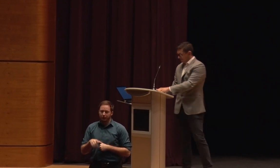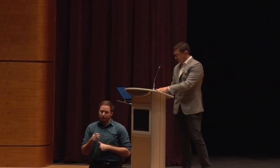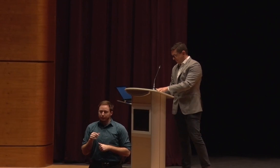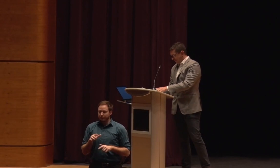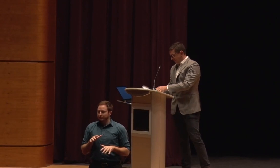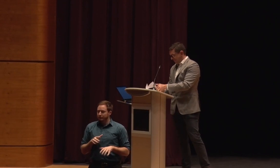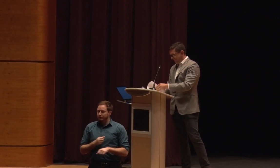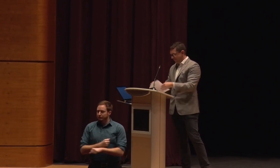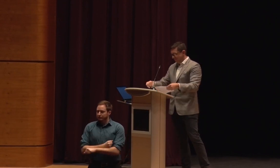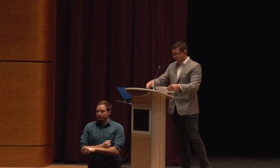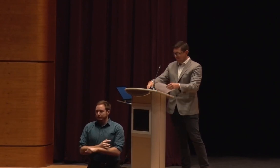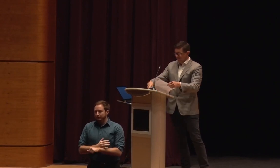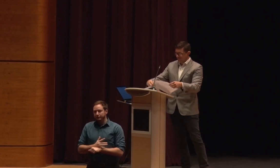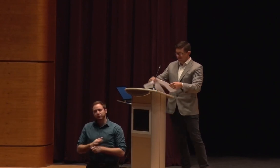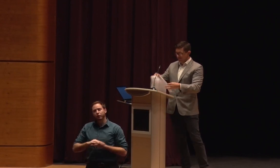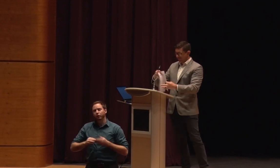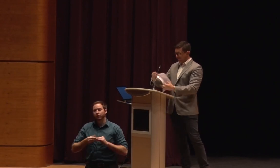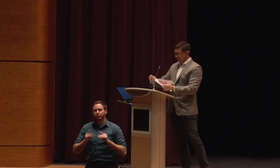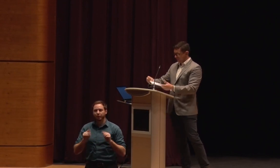cringy.